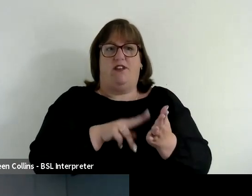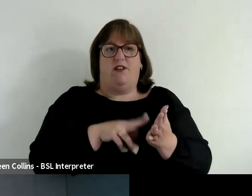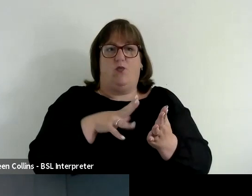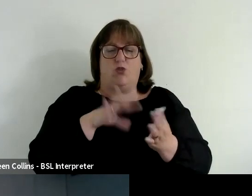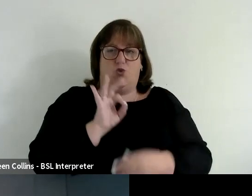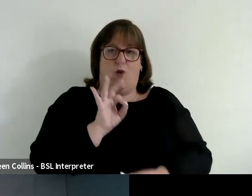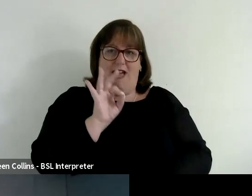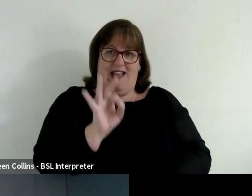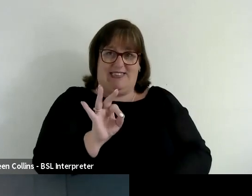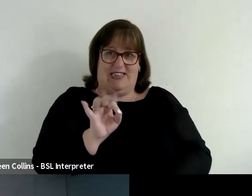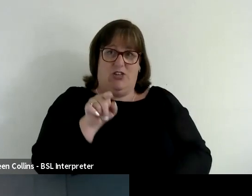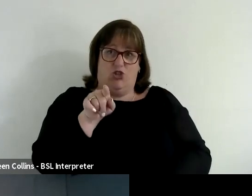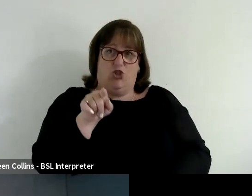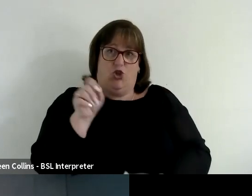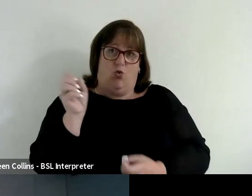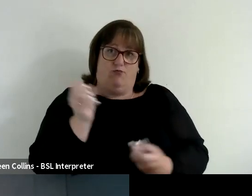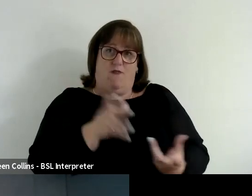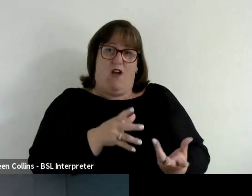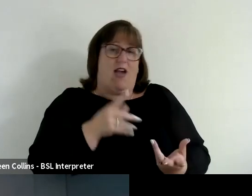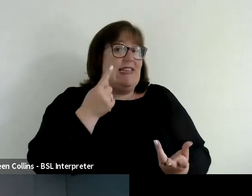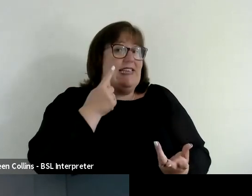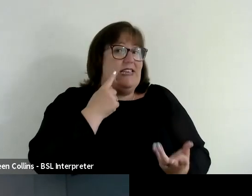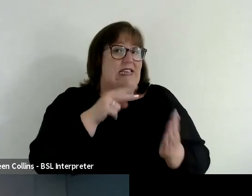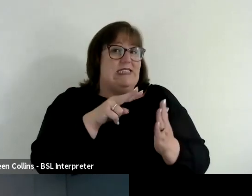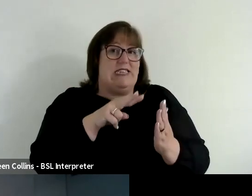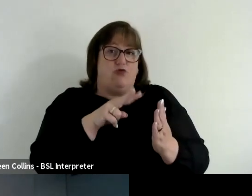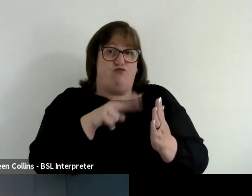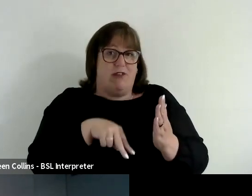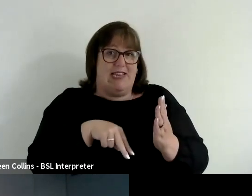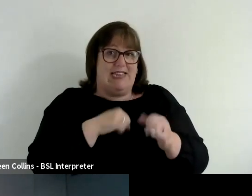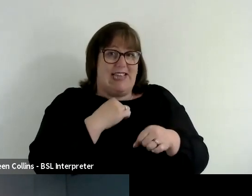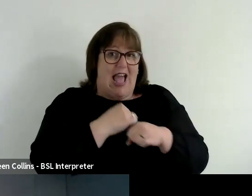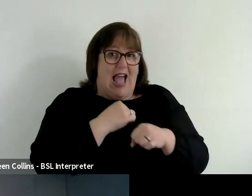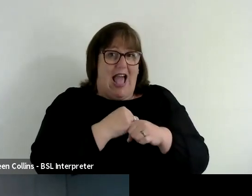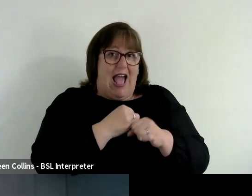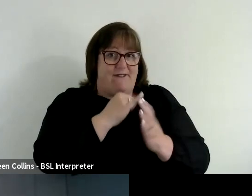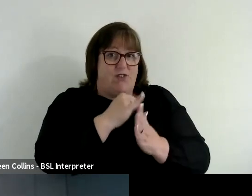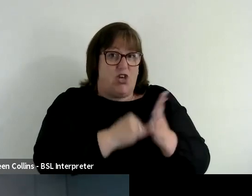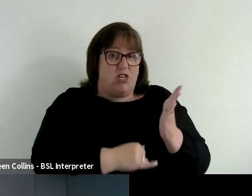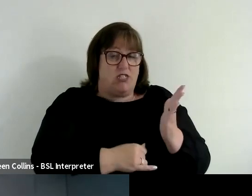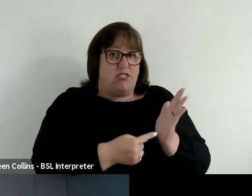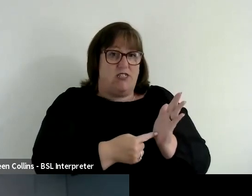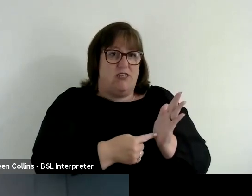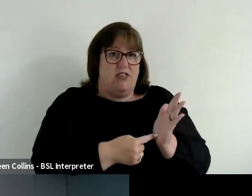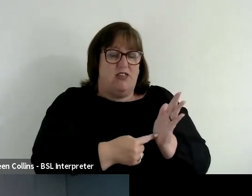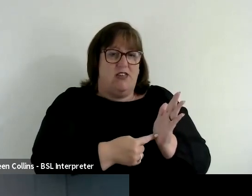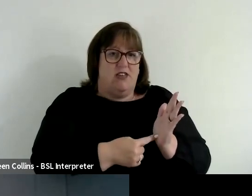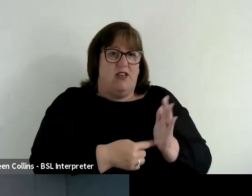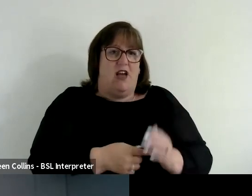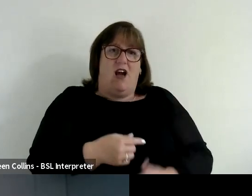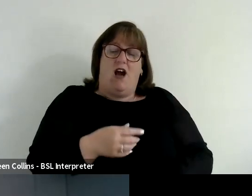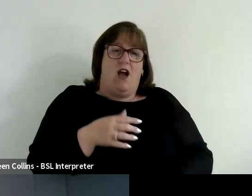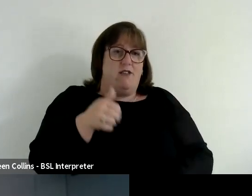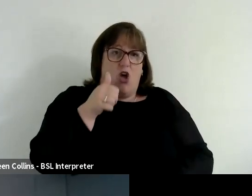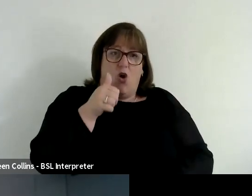about a lot, to be honest, at Evenbreak, that the adverts that we have on our job board, I can't think of ever a time where